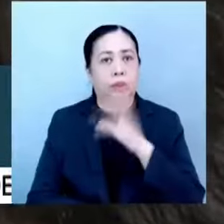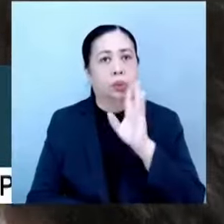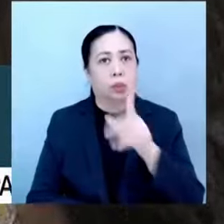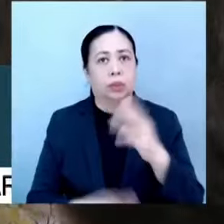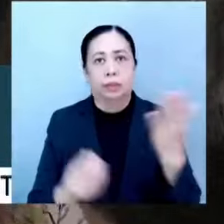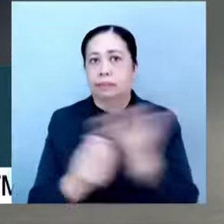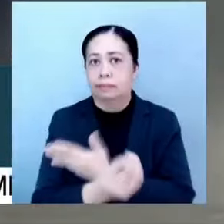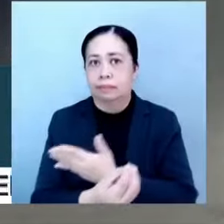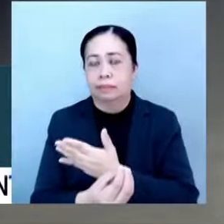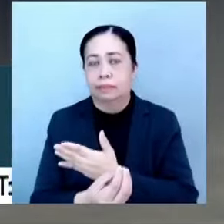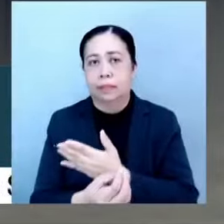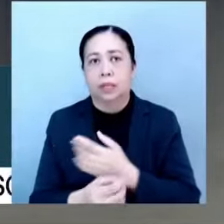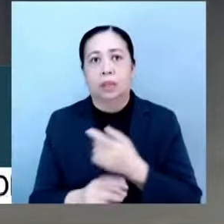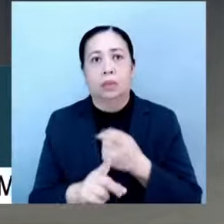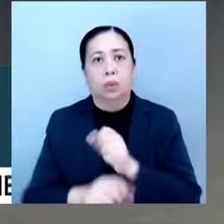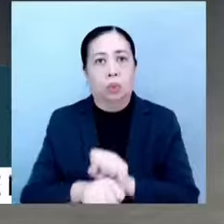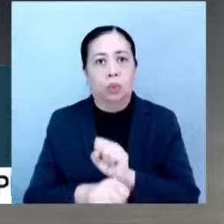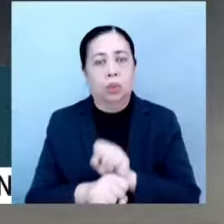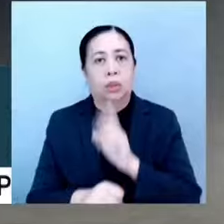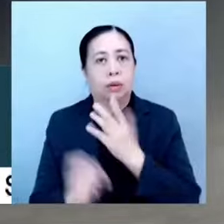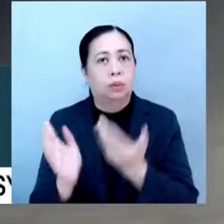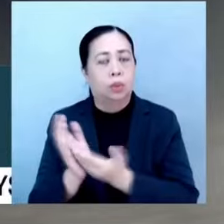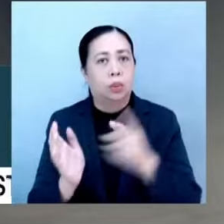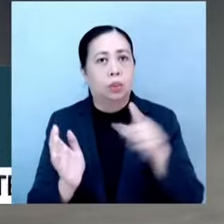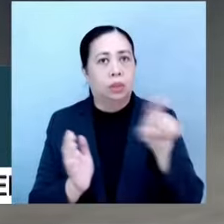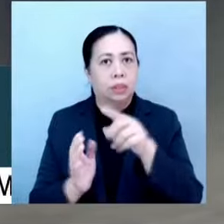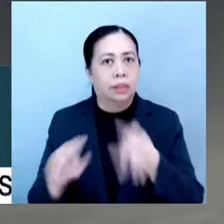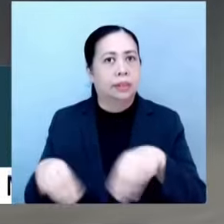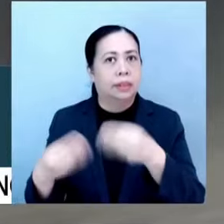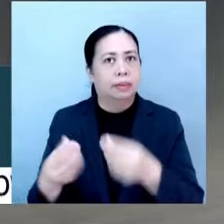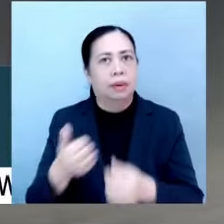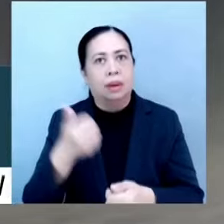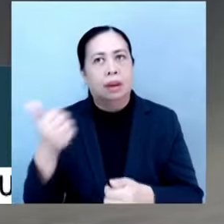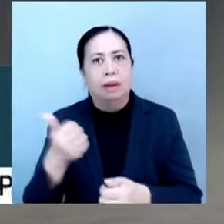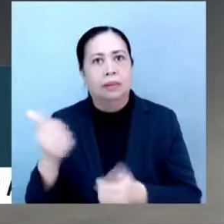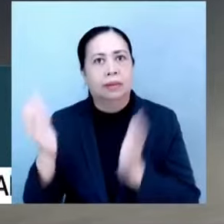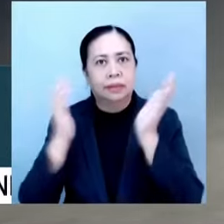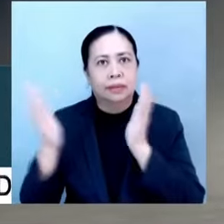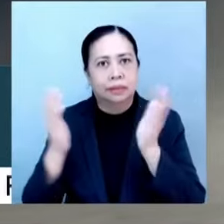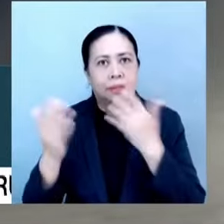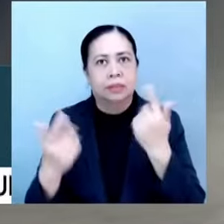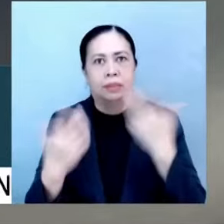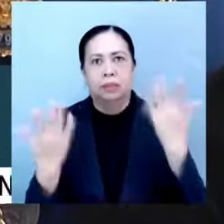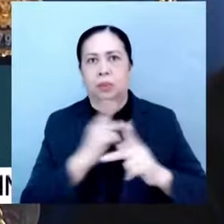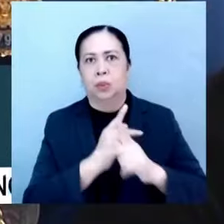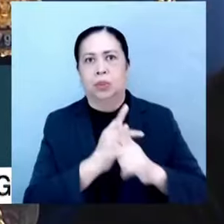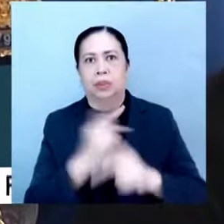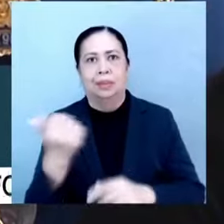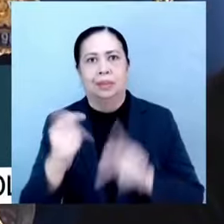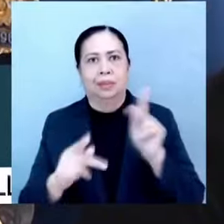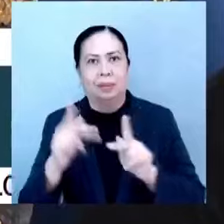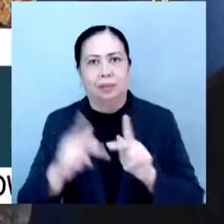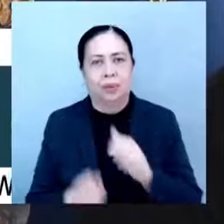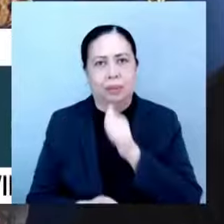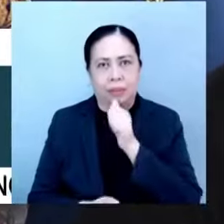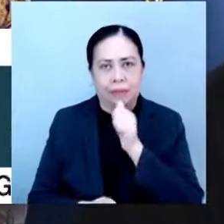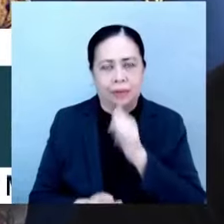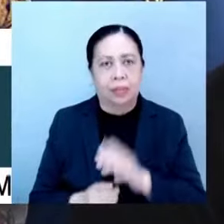from service if it is proven that they are providing unauthorized security. Bawal po ang mga police